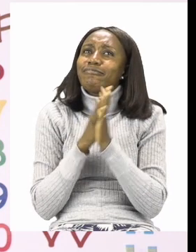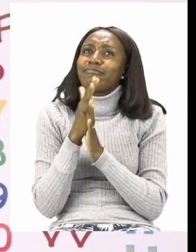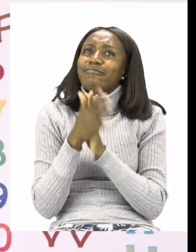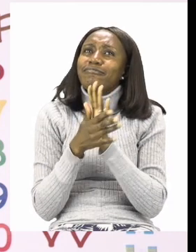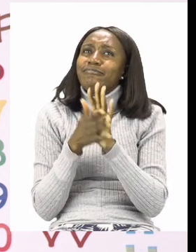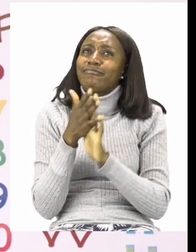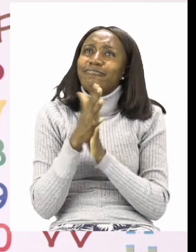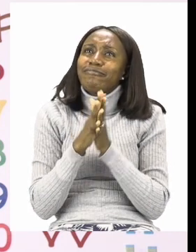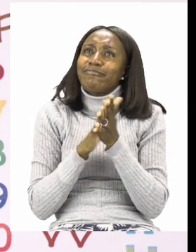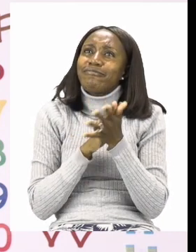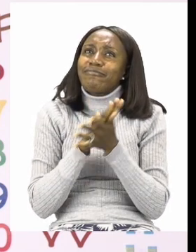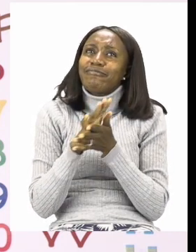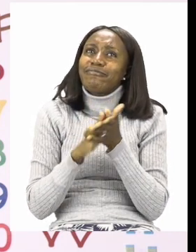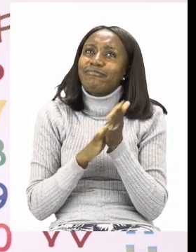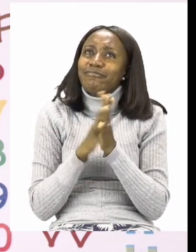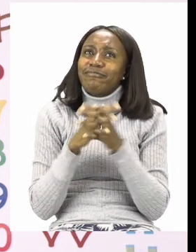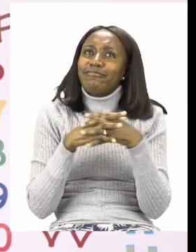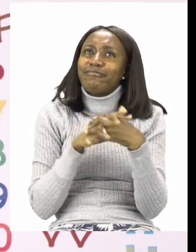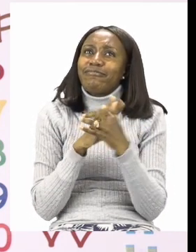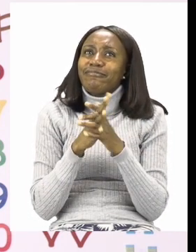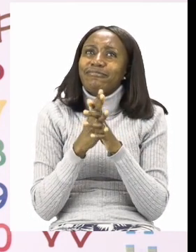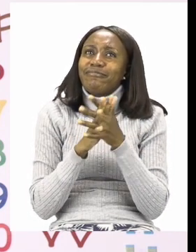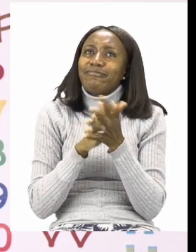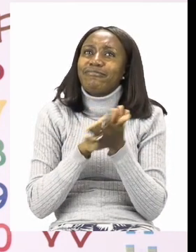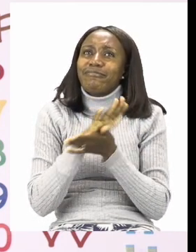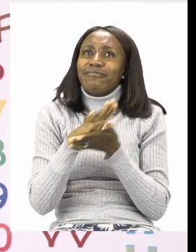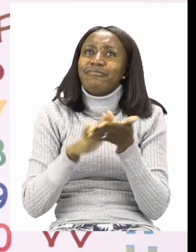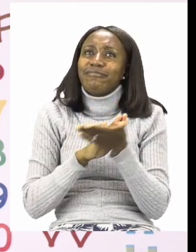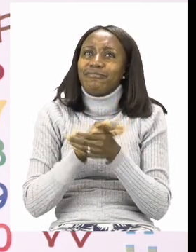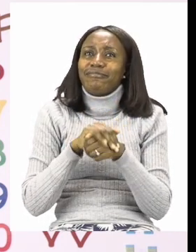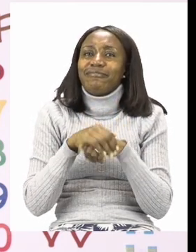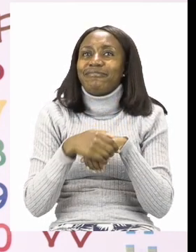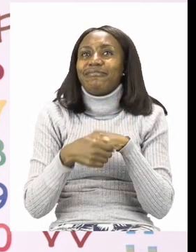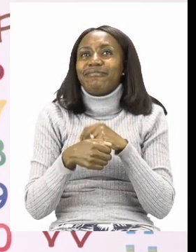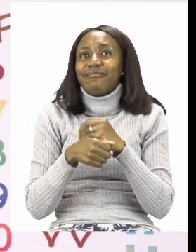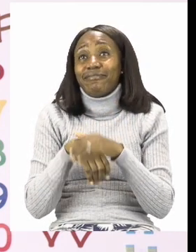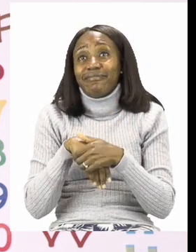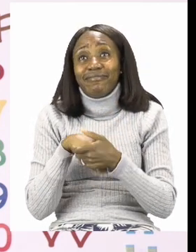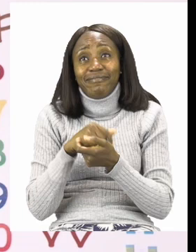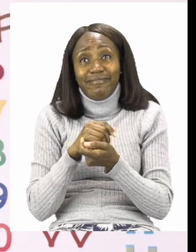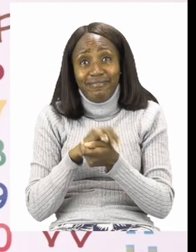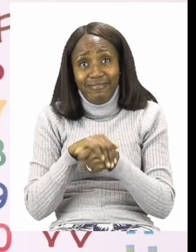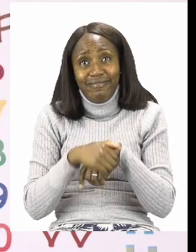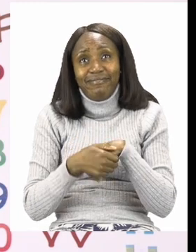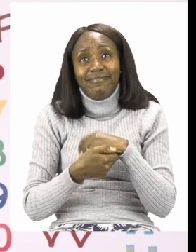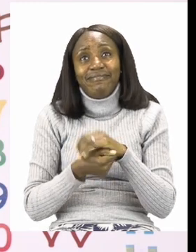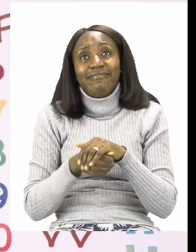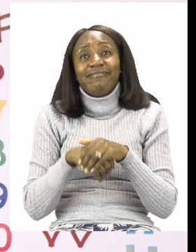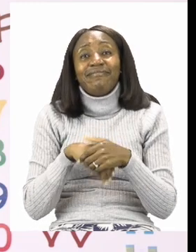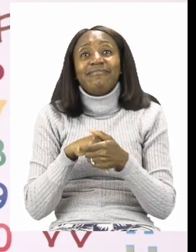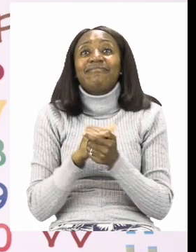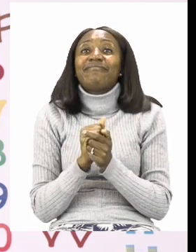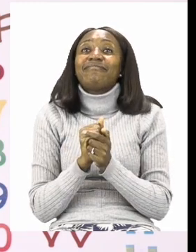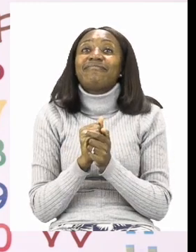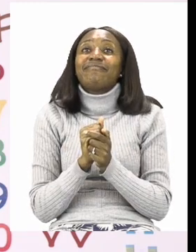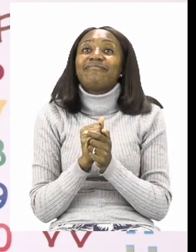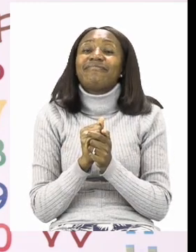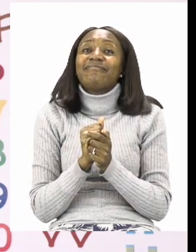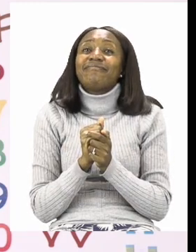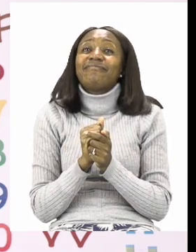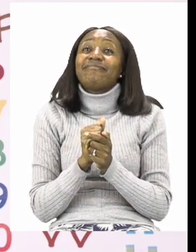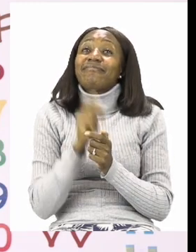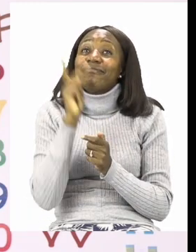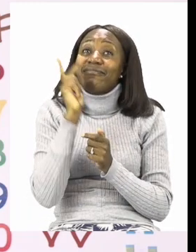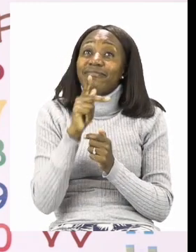very carefully in between your fingers and outside as well. You also have